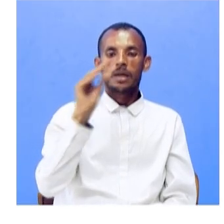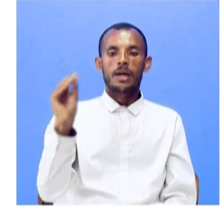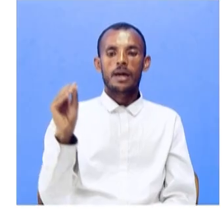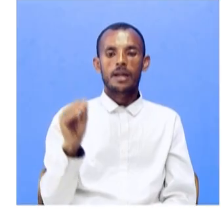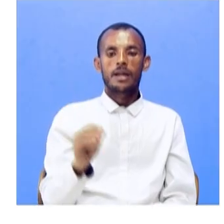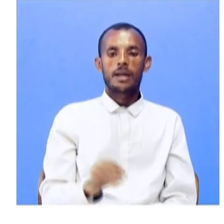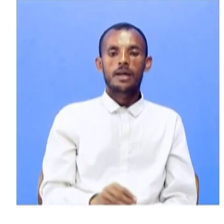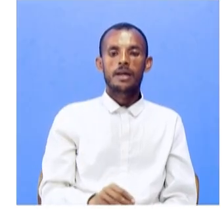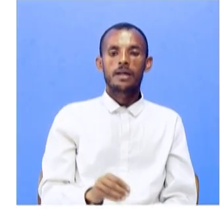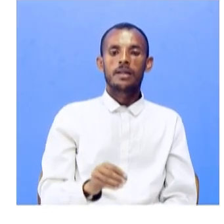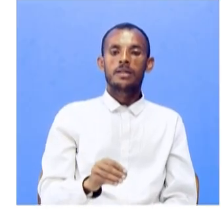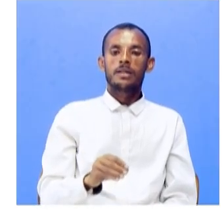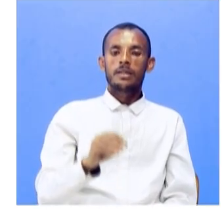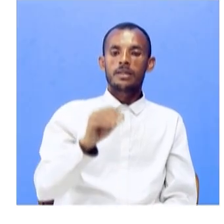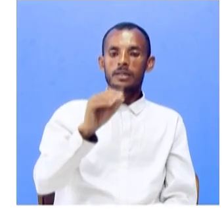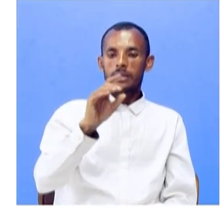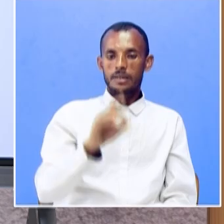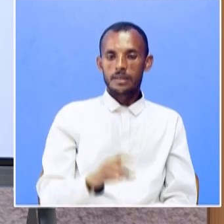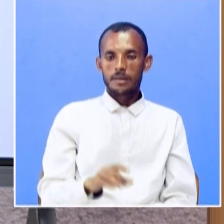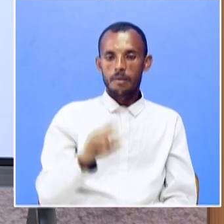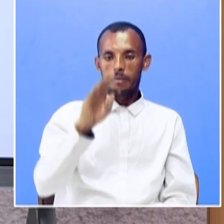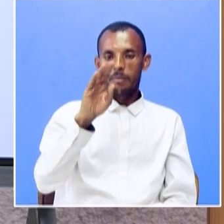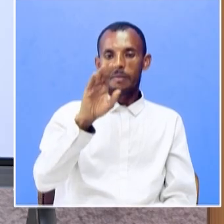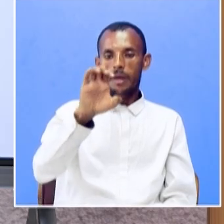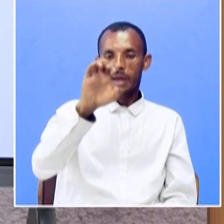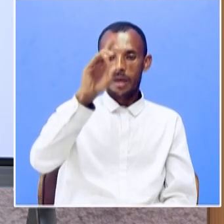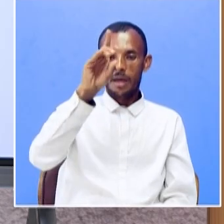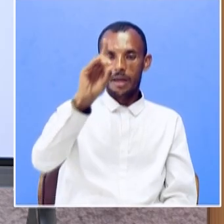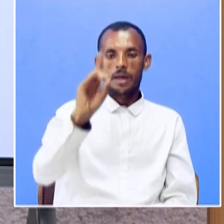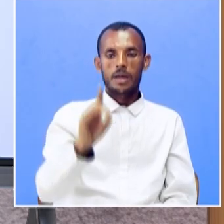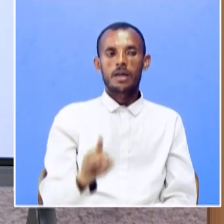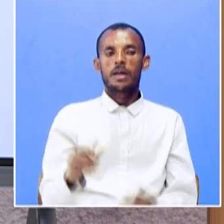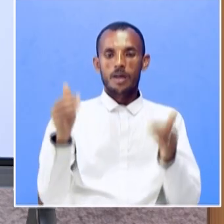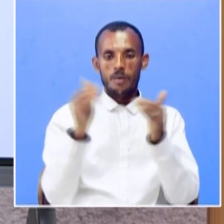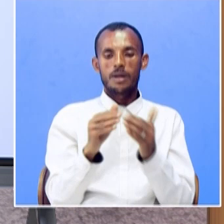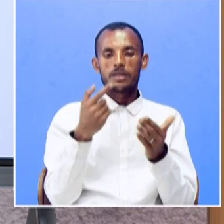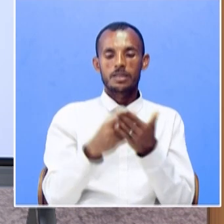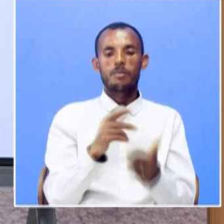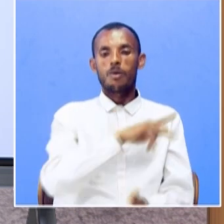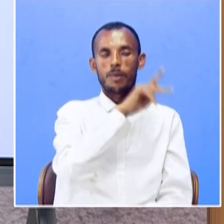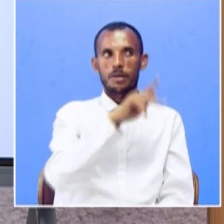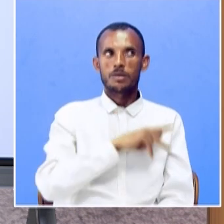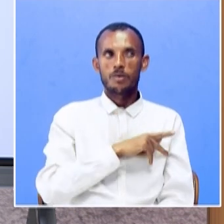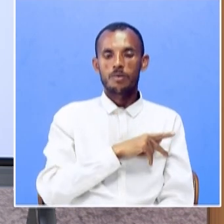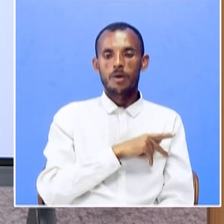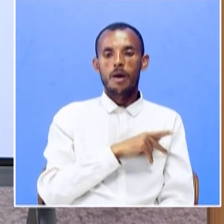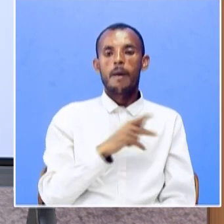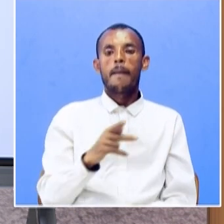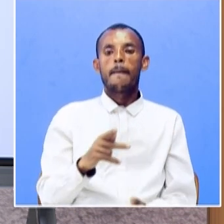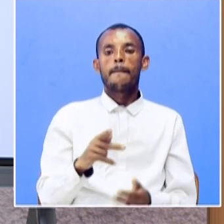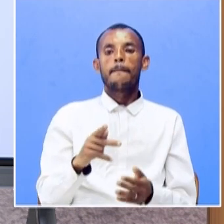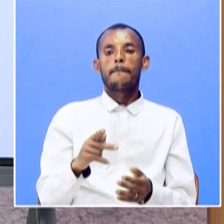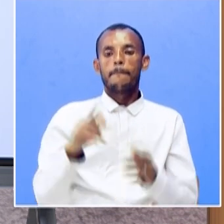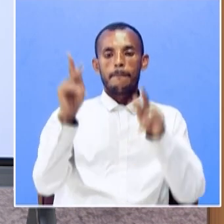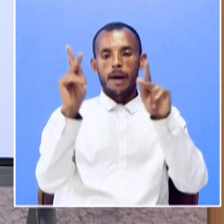BE is the same as ED. So this is the properties of a parallelogram, and